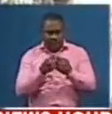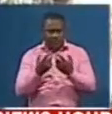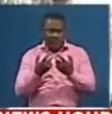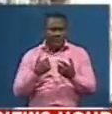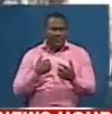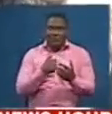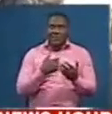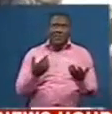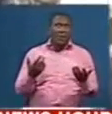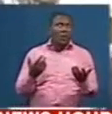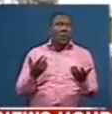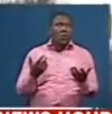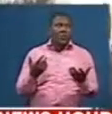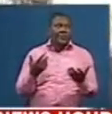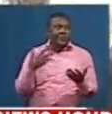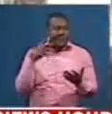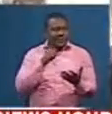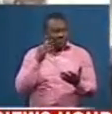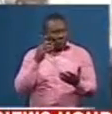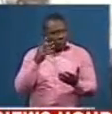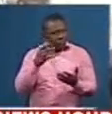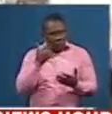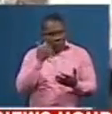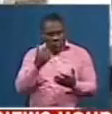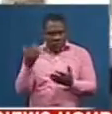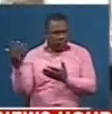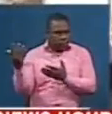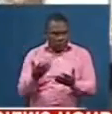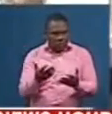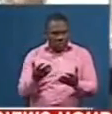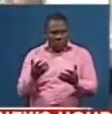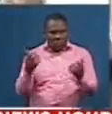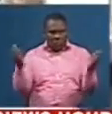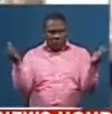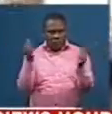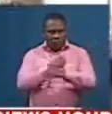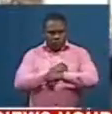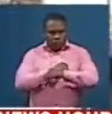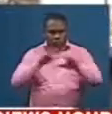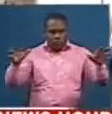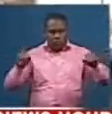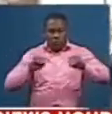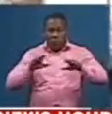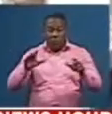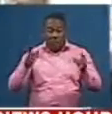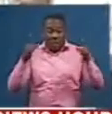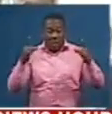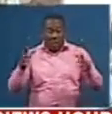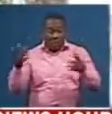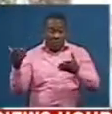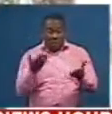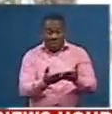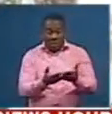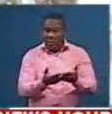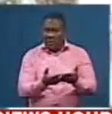predicted a coming situation, but because terrorism and violence has become a global thing, and there's a need